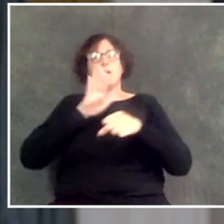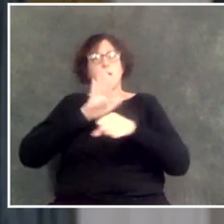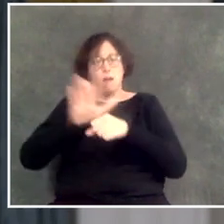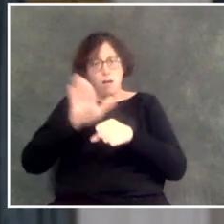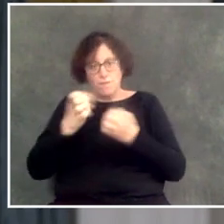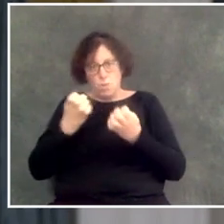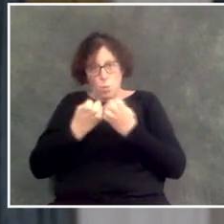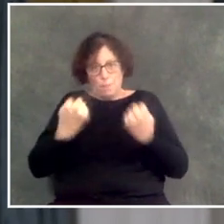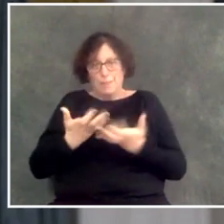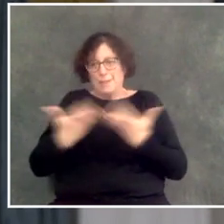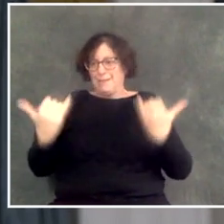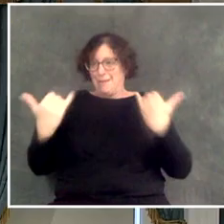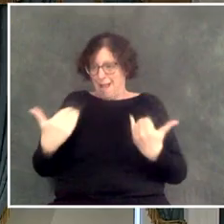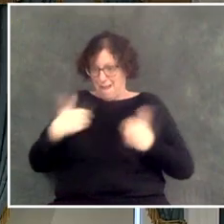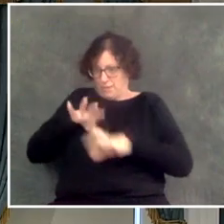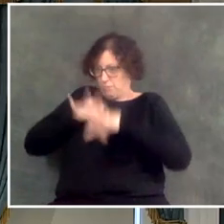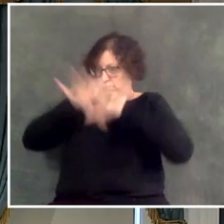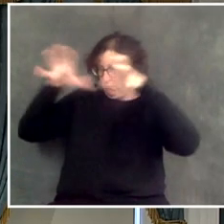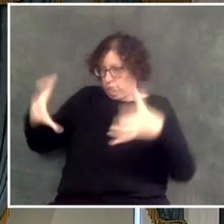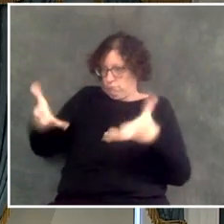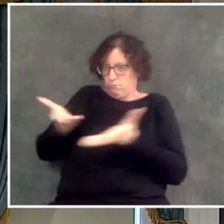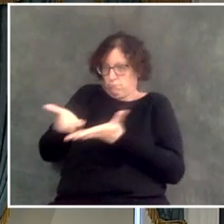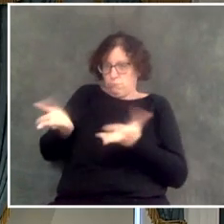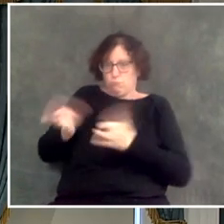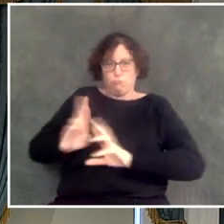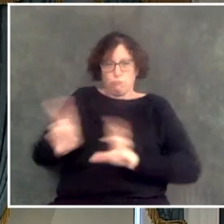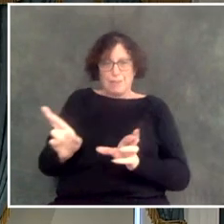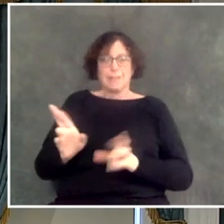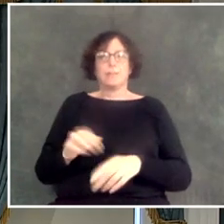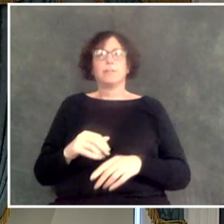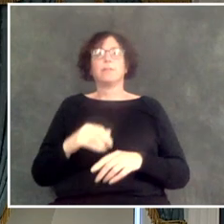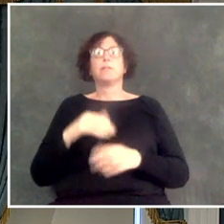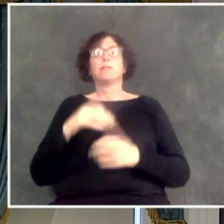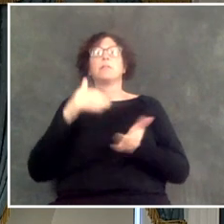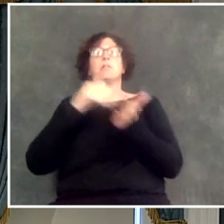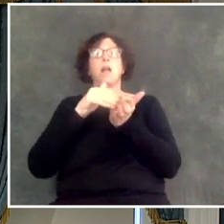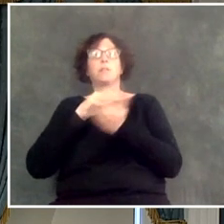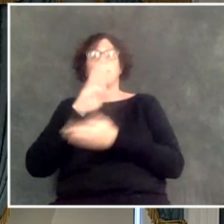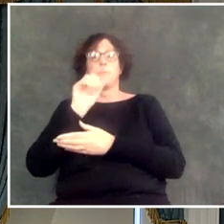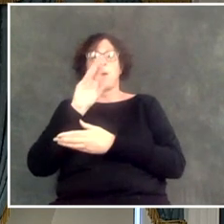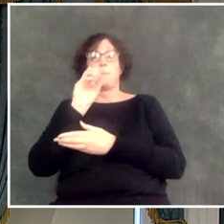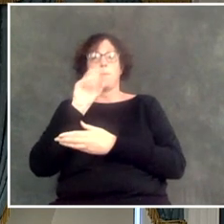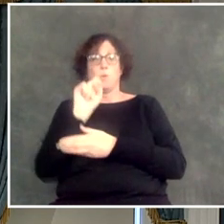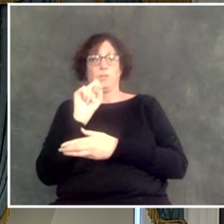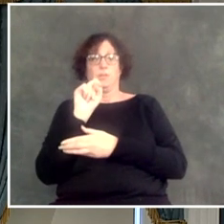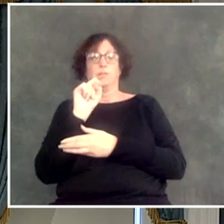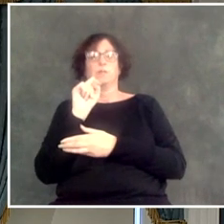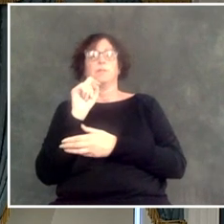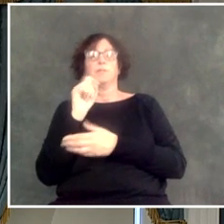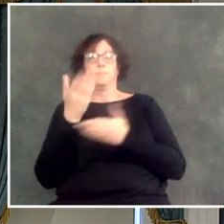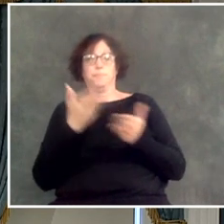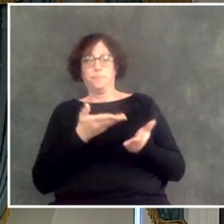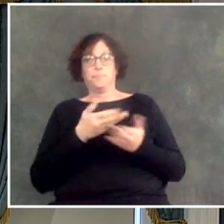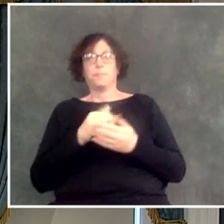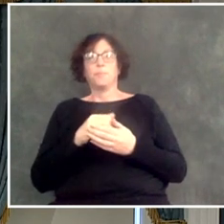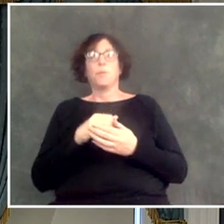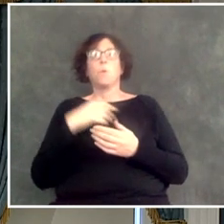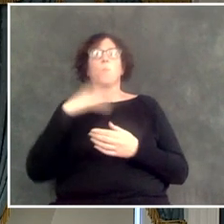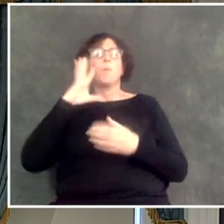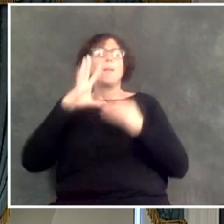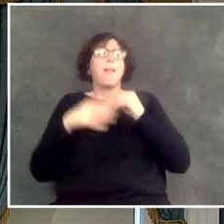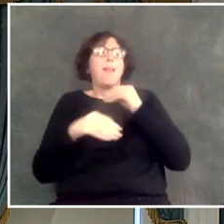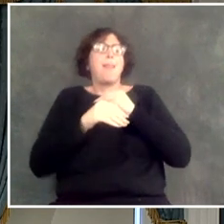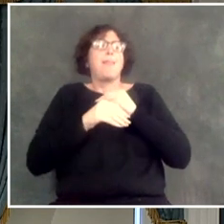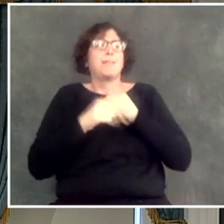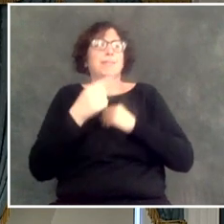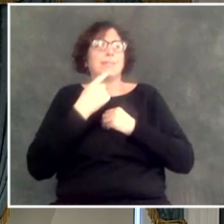what I'll add to what both of you have said that I agree completely with is the fact that, as the mayor said, we're not in peacetime,